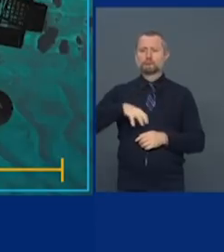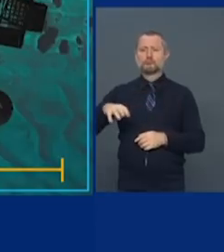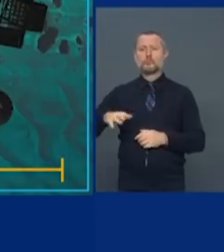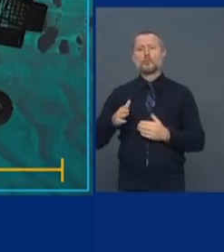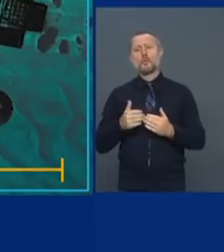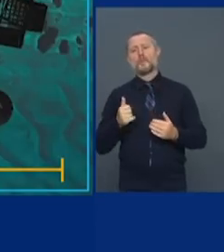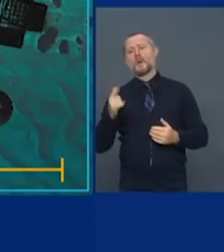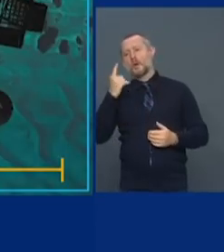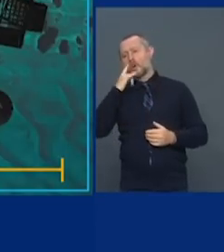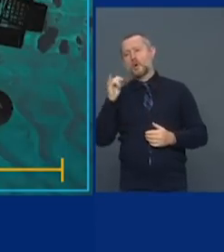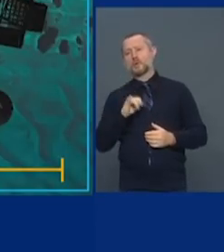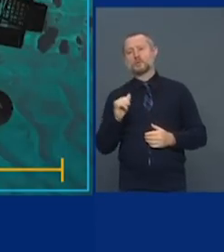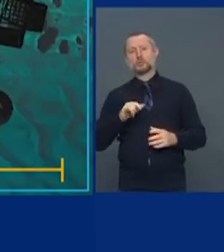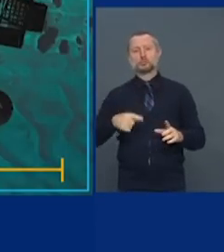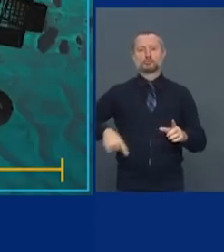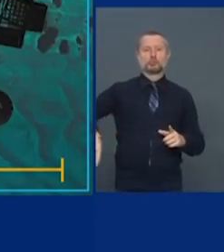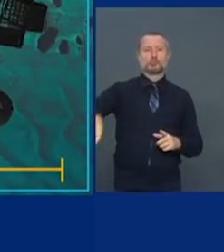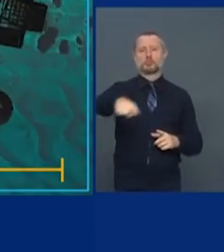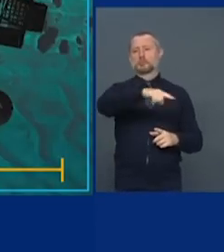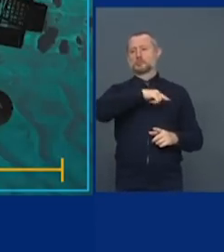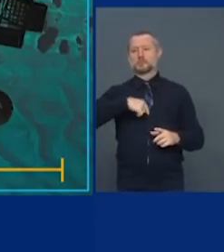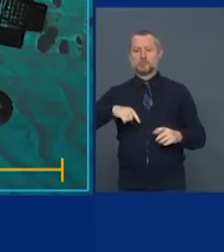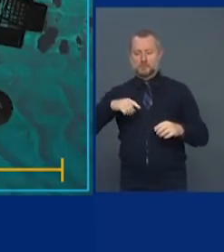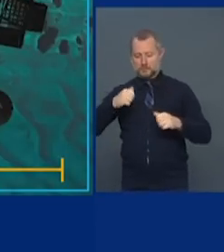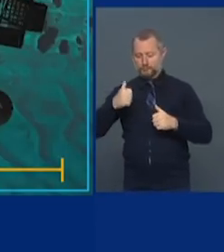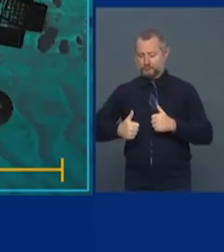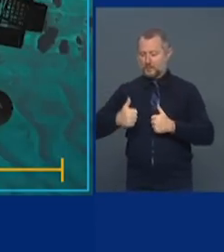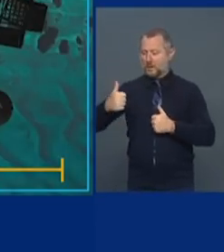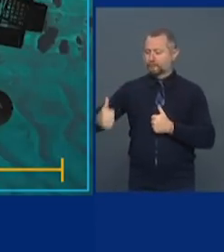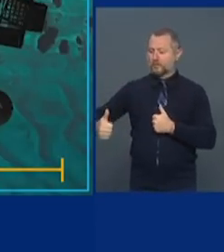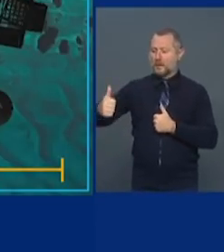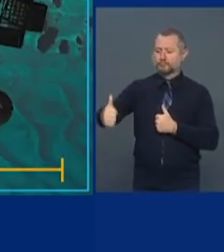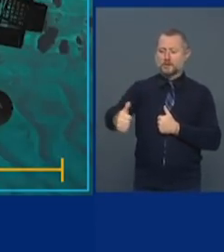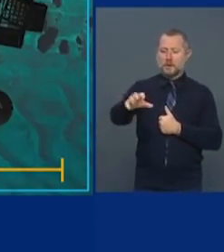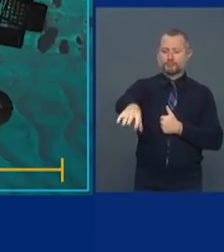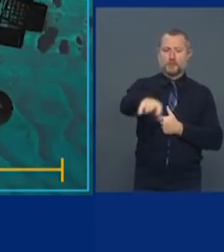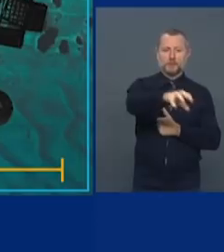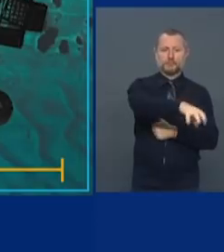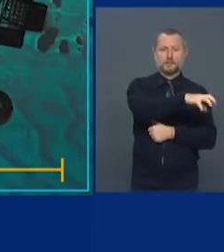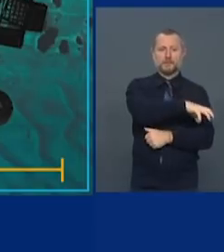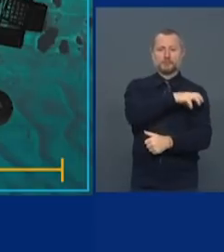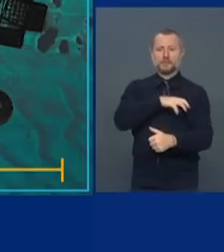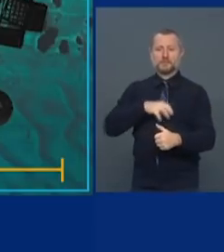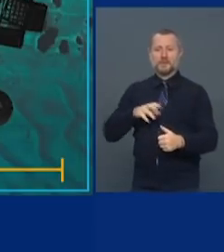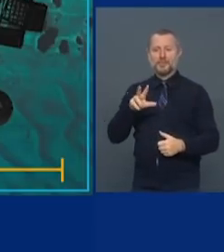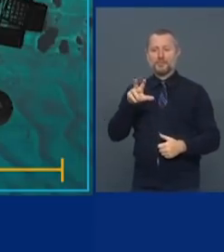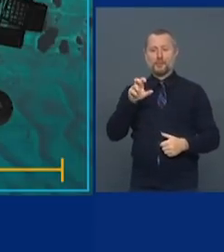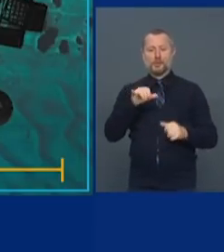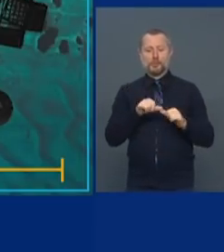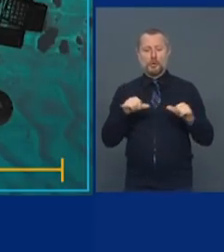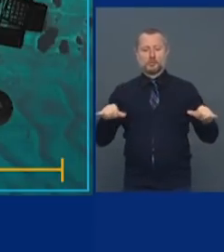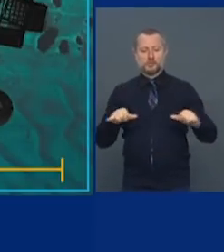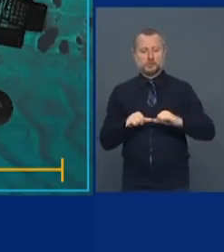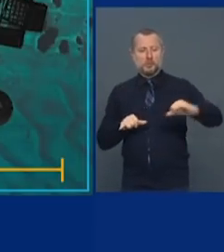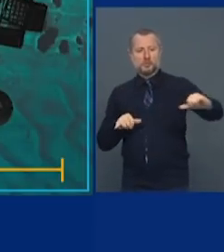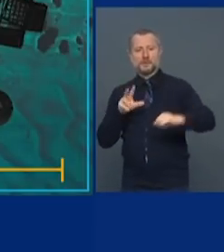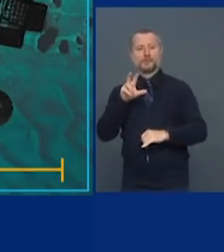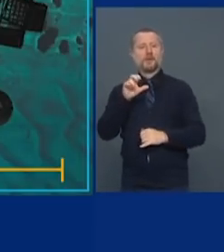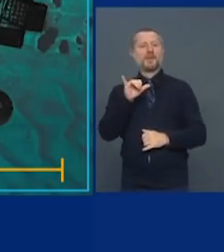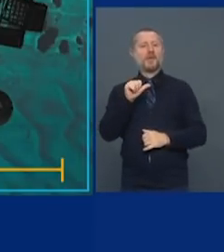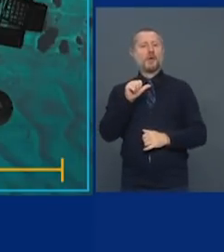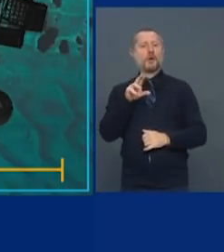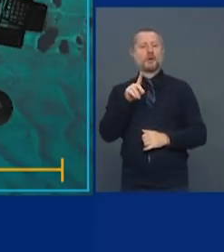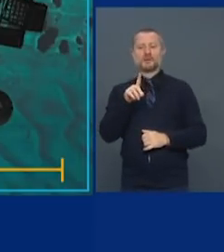underground, maybe 300 feet, 300 yards in width, with a number of emplacements of these rail